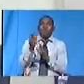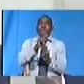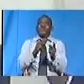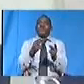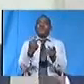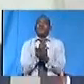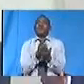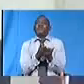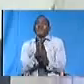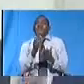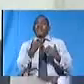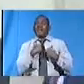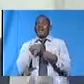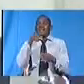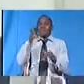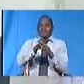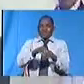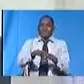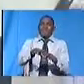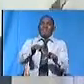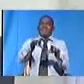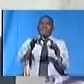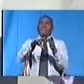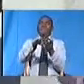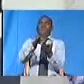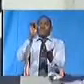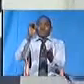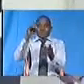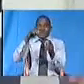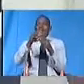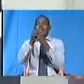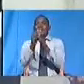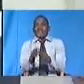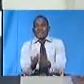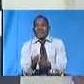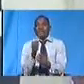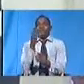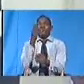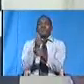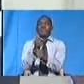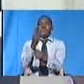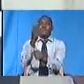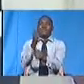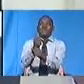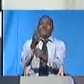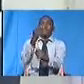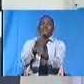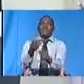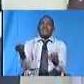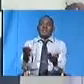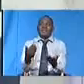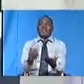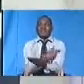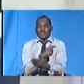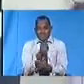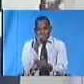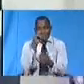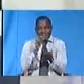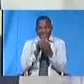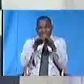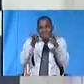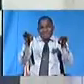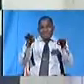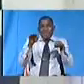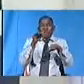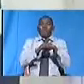the individual to choose a leader once every 4 years in this country. Should it be limited to the face